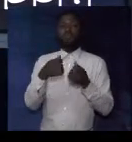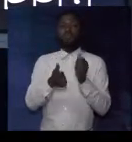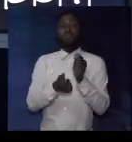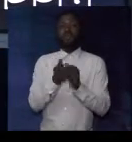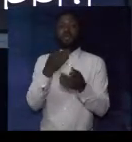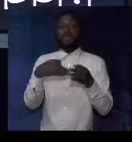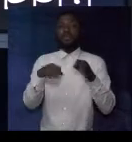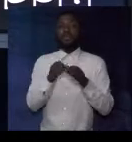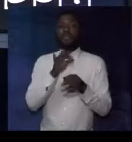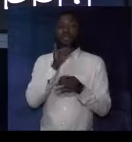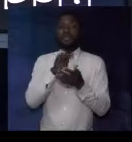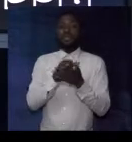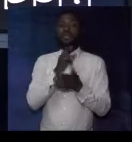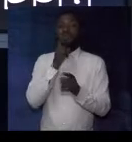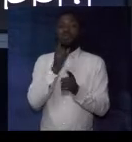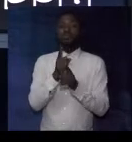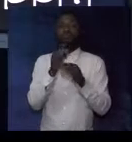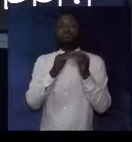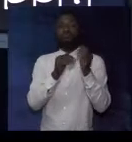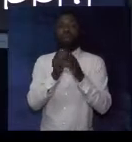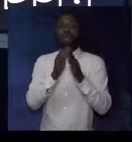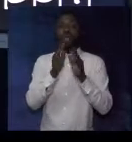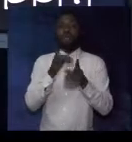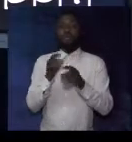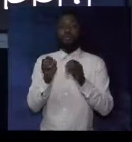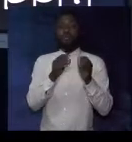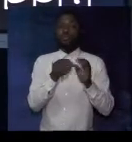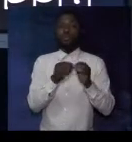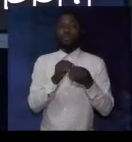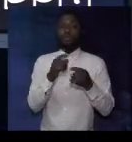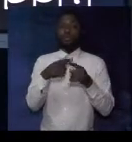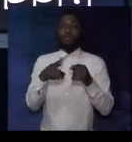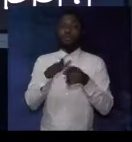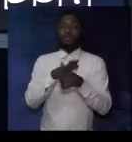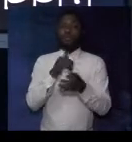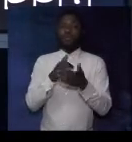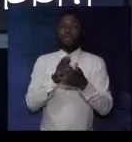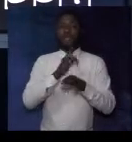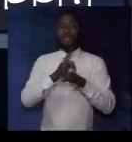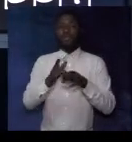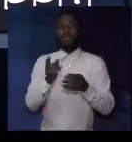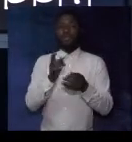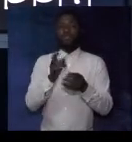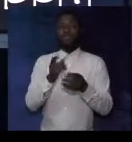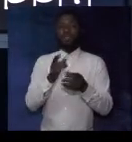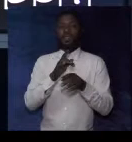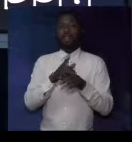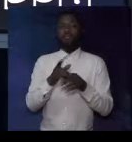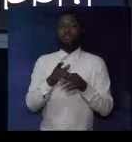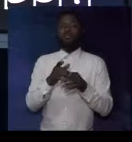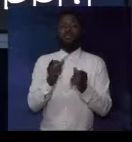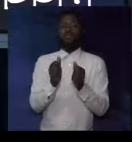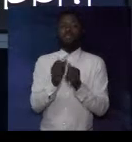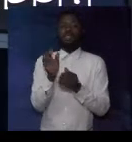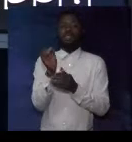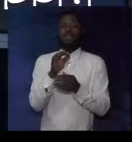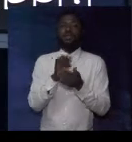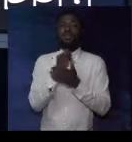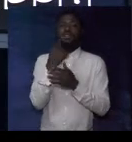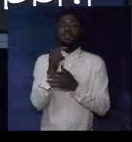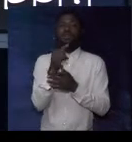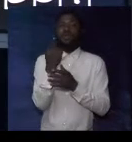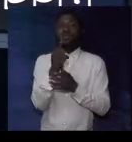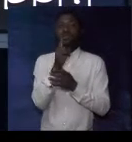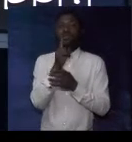79,028,106,054. The most important aspect of this, my friend, is not just constructing the house and putting the numbers, but filling up the empty spaces with